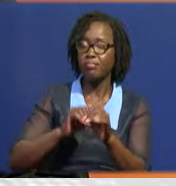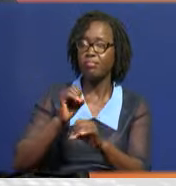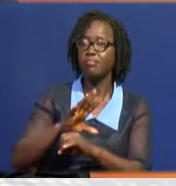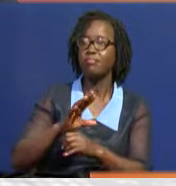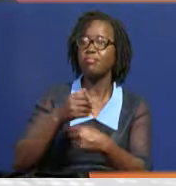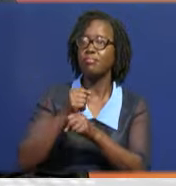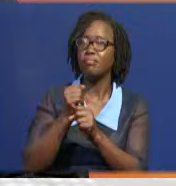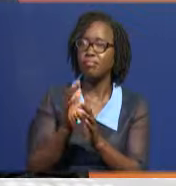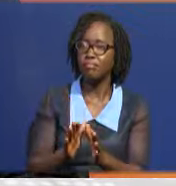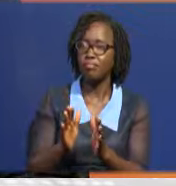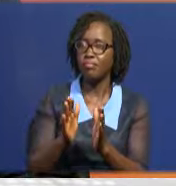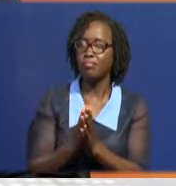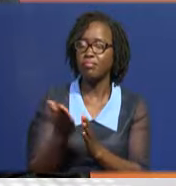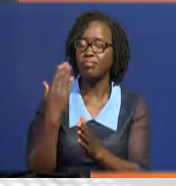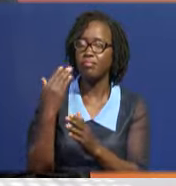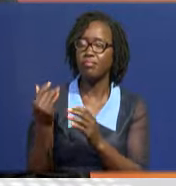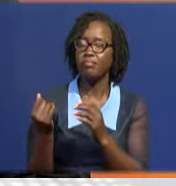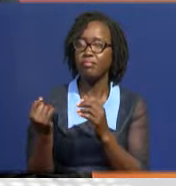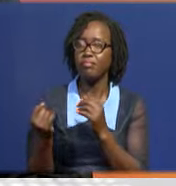indeed, last month,